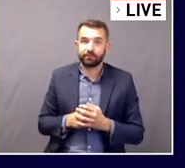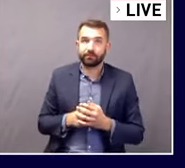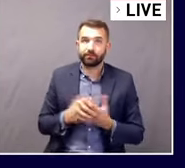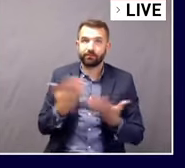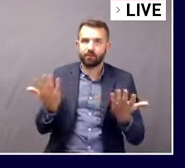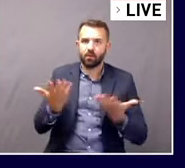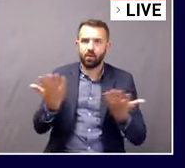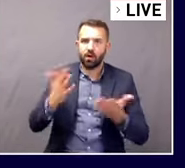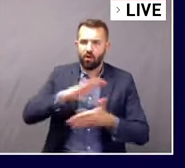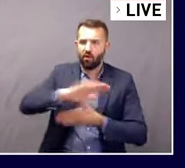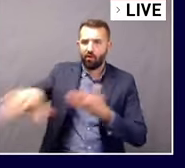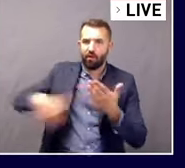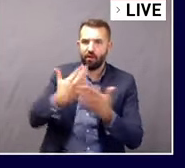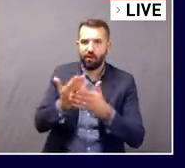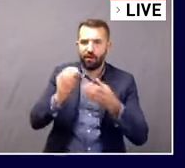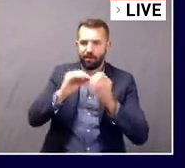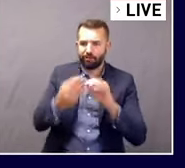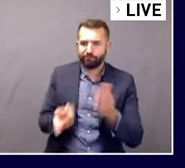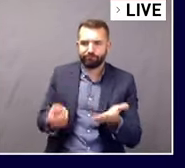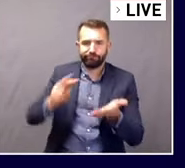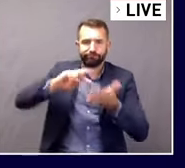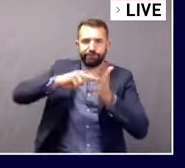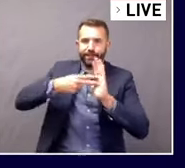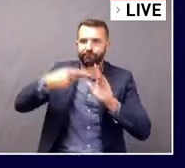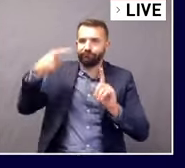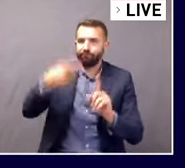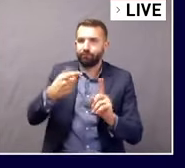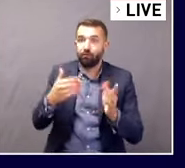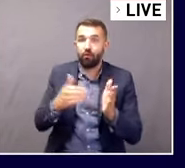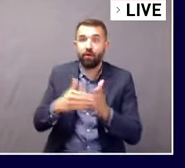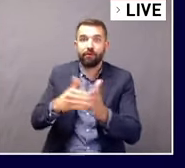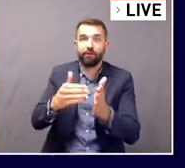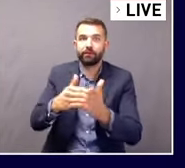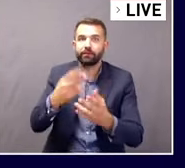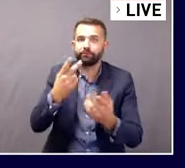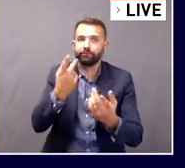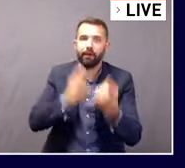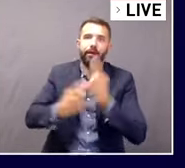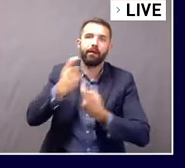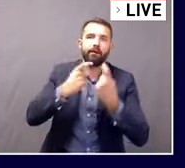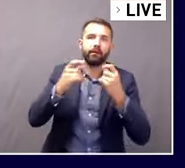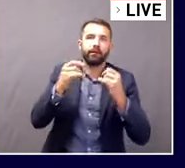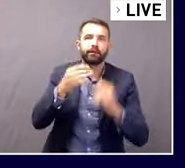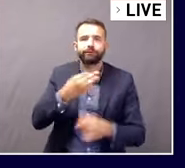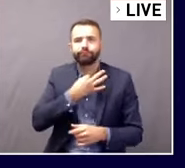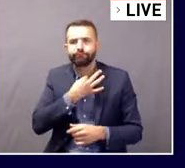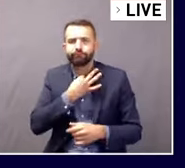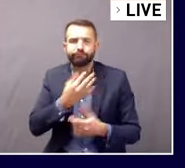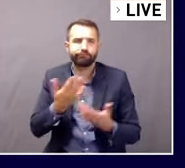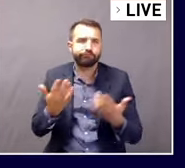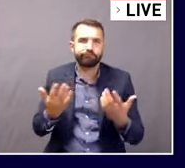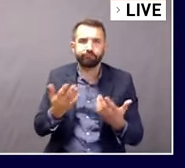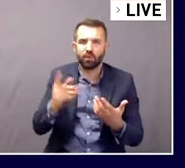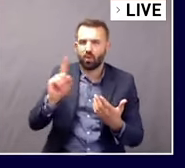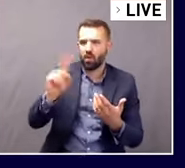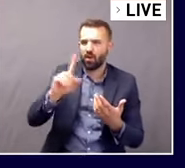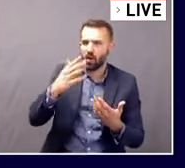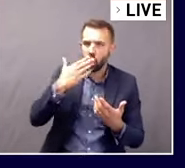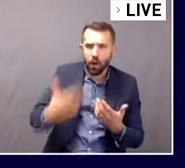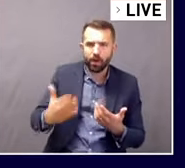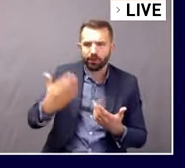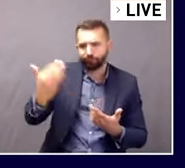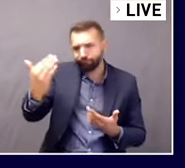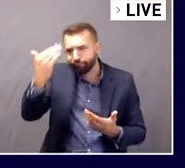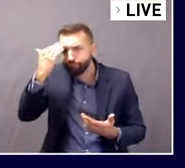mean. One of the questions that I get asked a lot is for resources around where to get a better sense of the landscape around